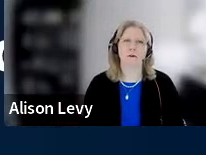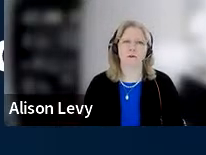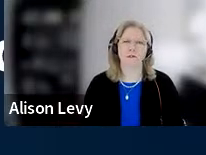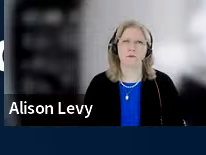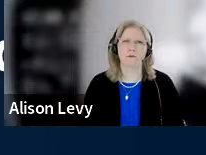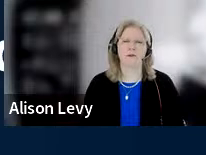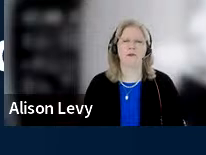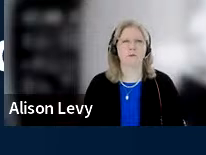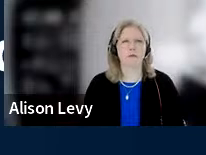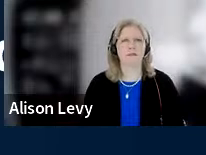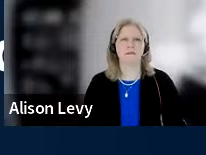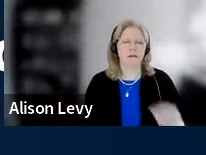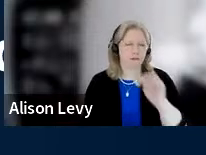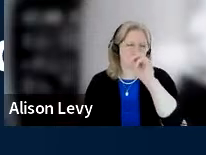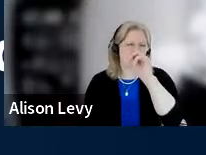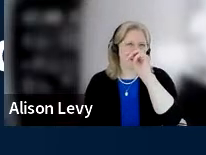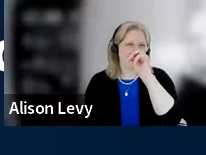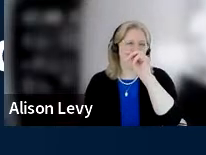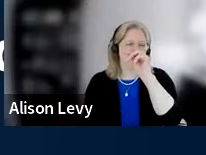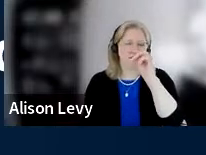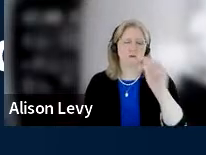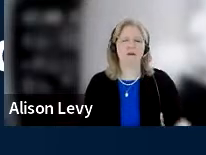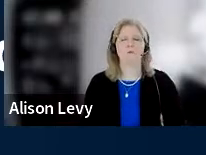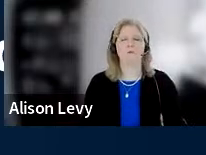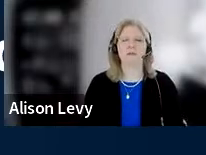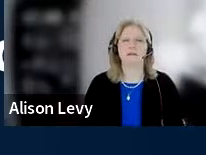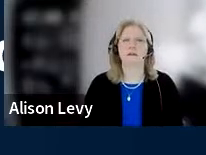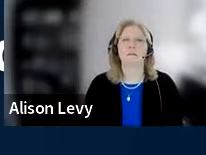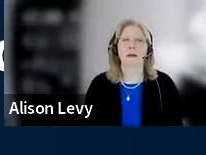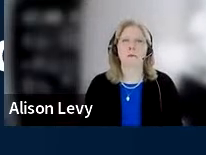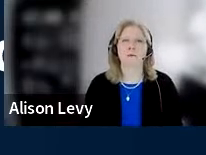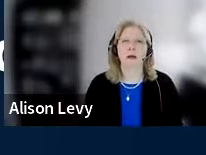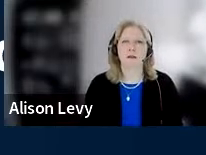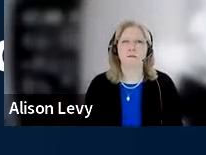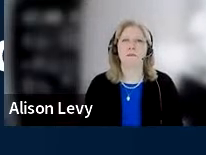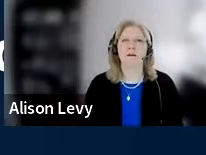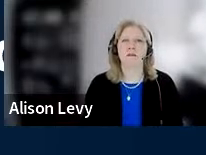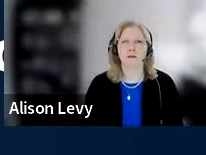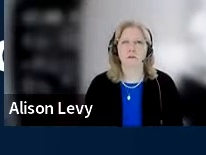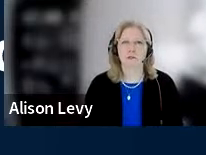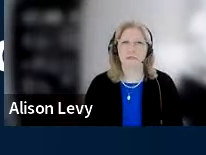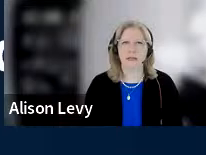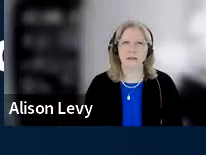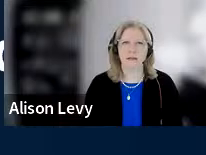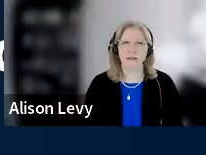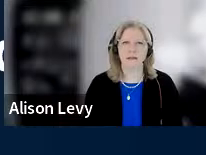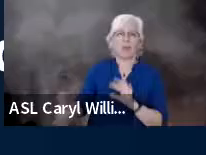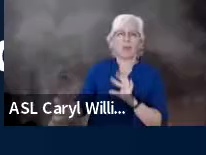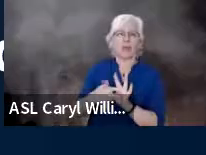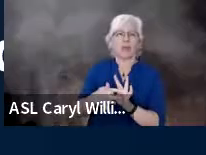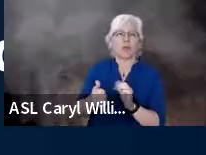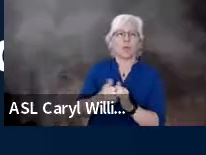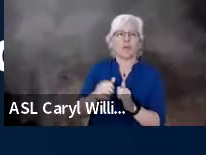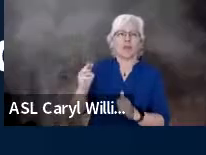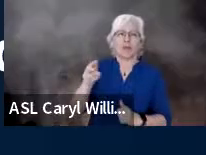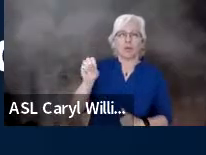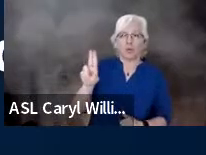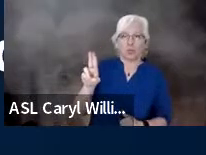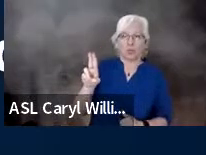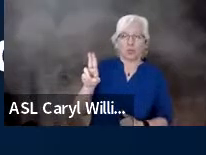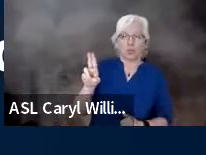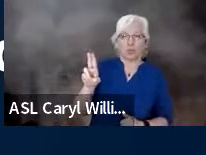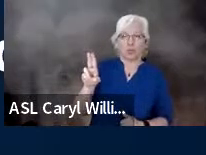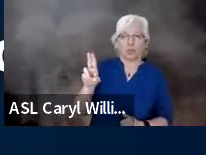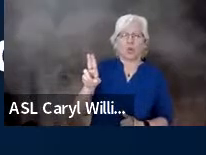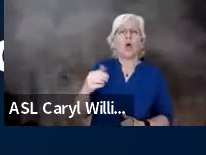2 partners that we engaged with during a recent Memorandum of Understanding. So we developed a